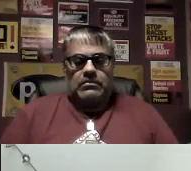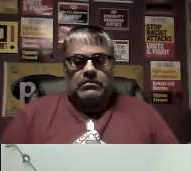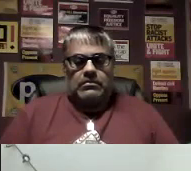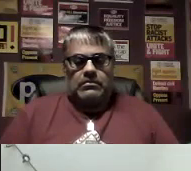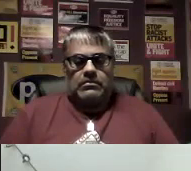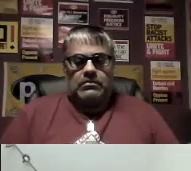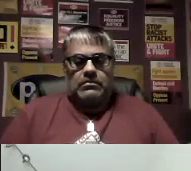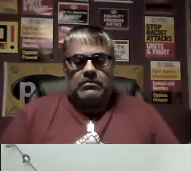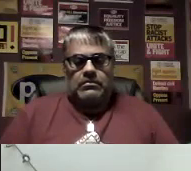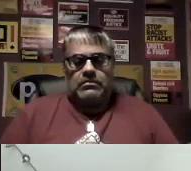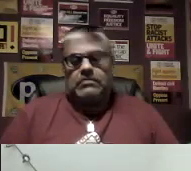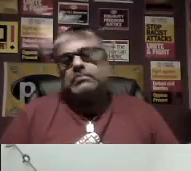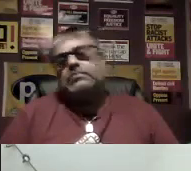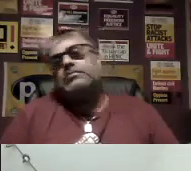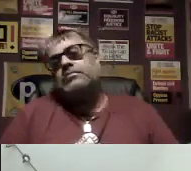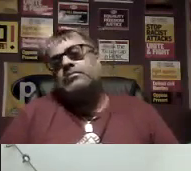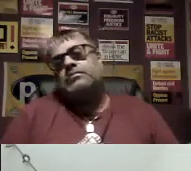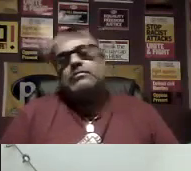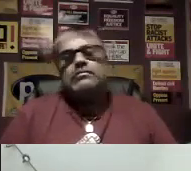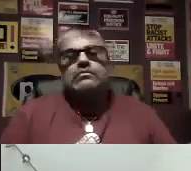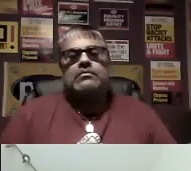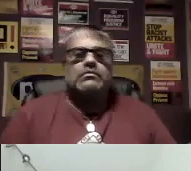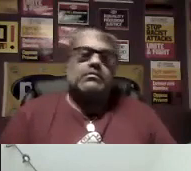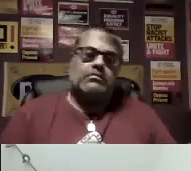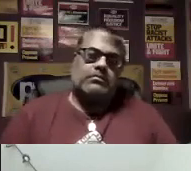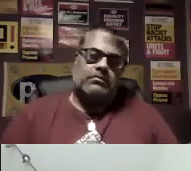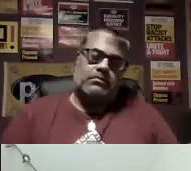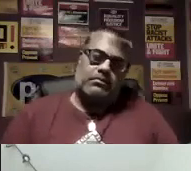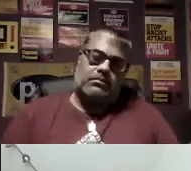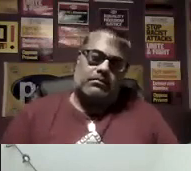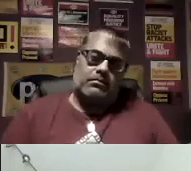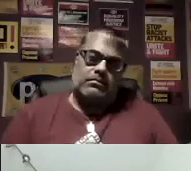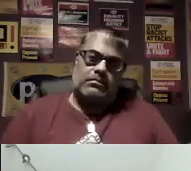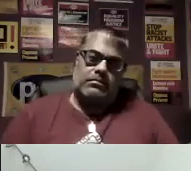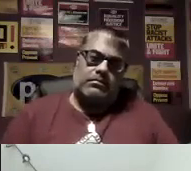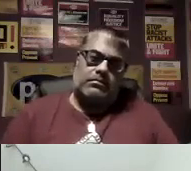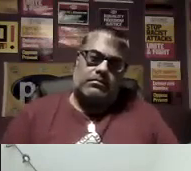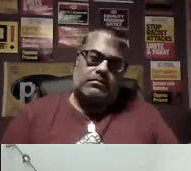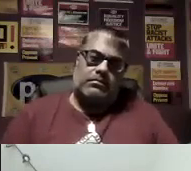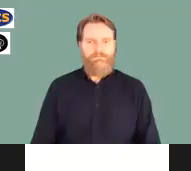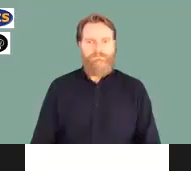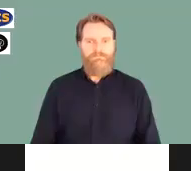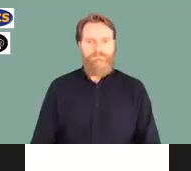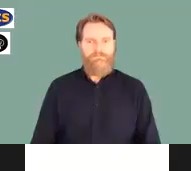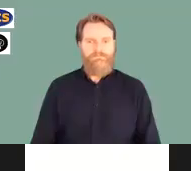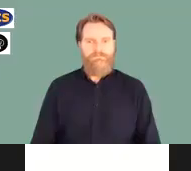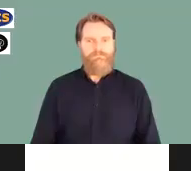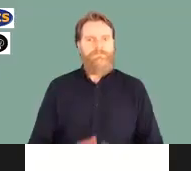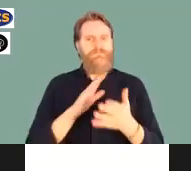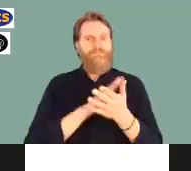Thank you very much, Zita. Is Herma Hughes on the line? Herma, are you